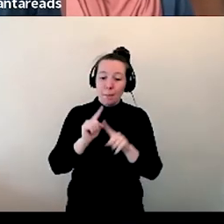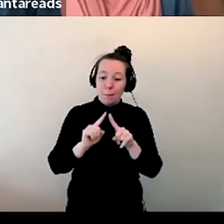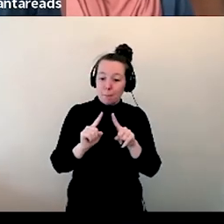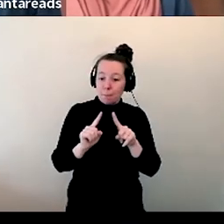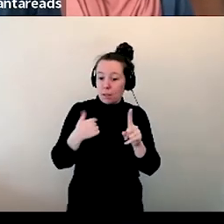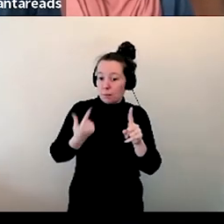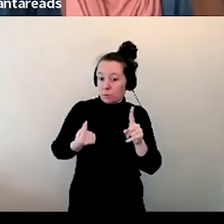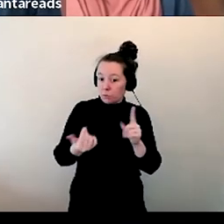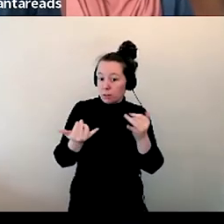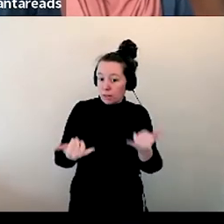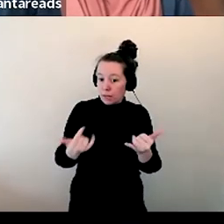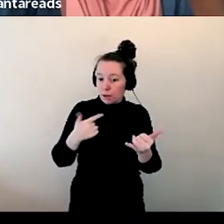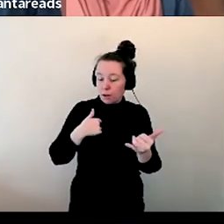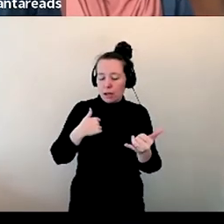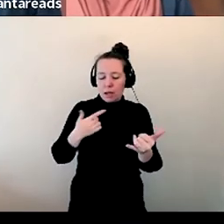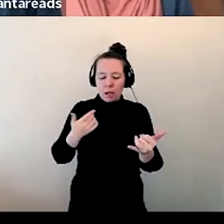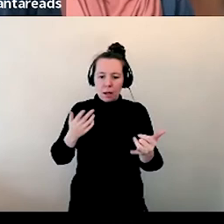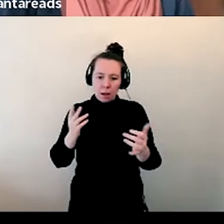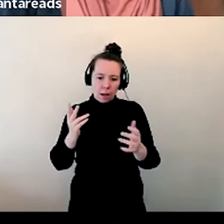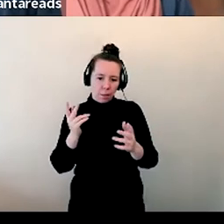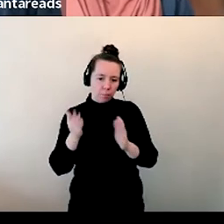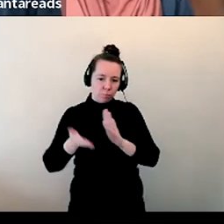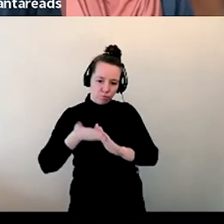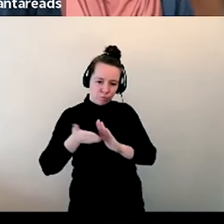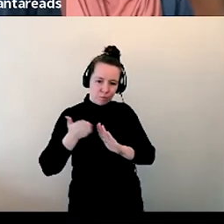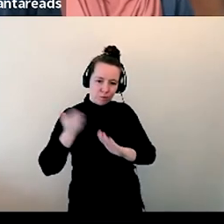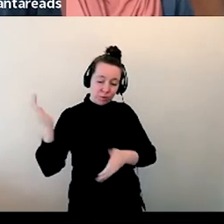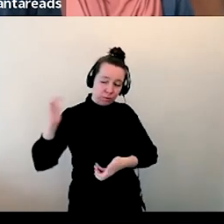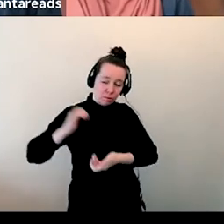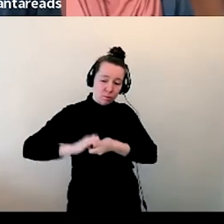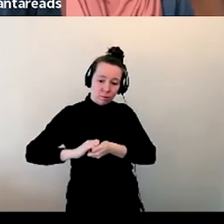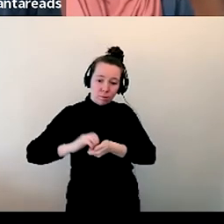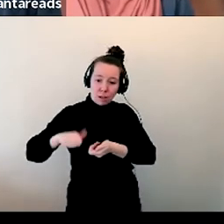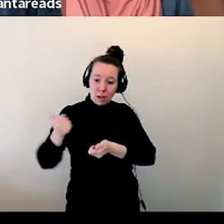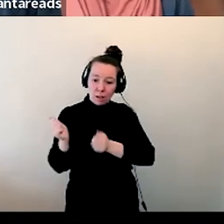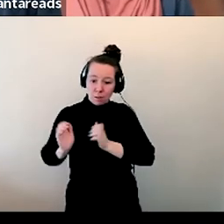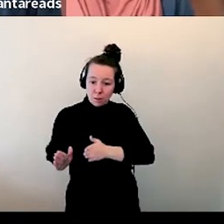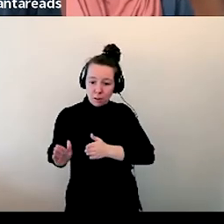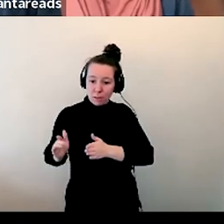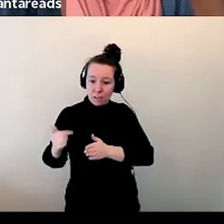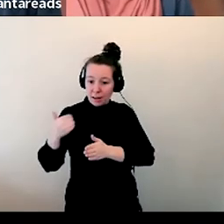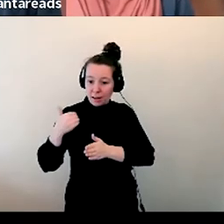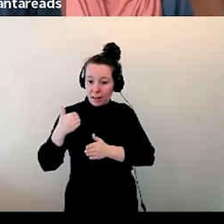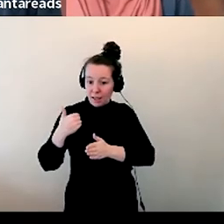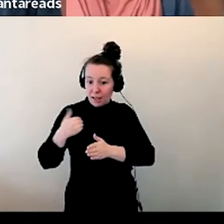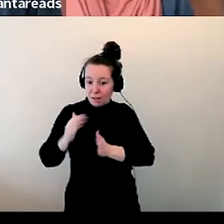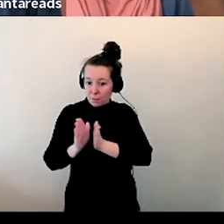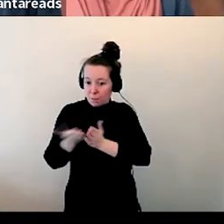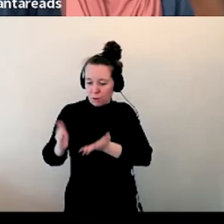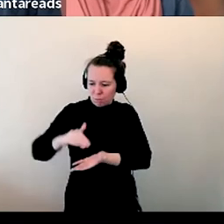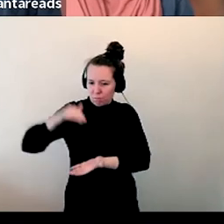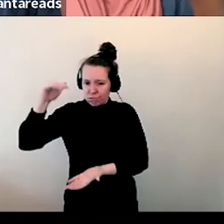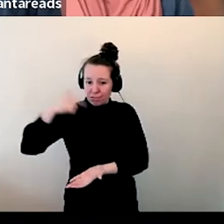of create a program or work with someone to create a program where we can actually donate these very popular books and to give them to